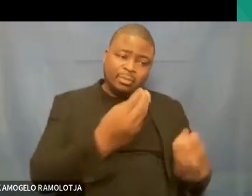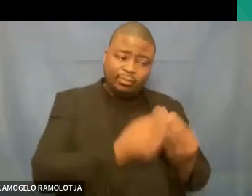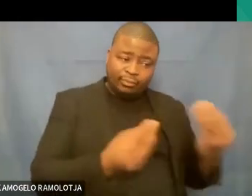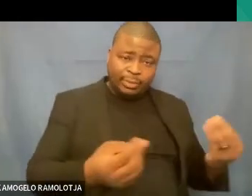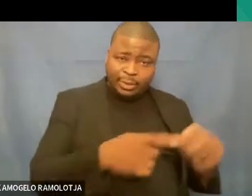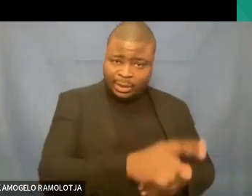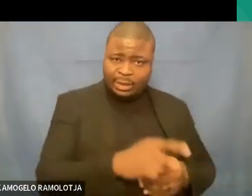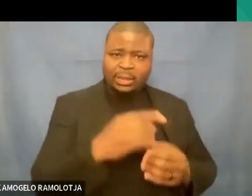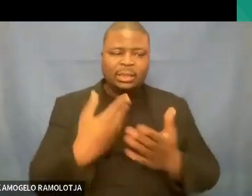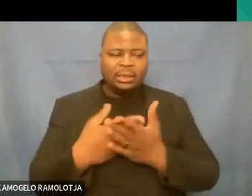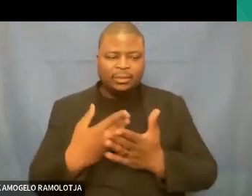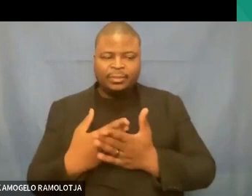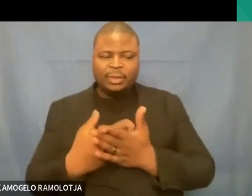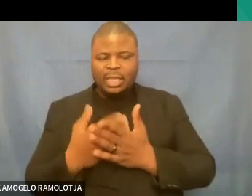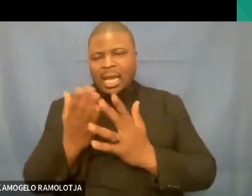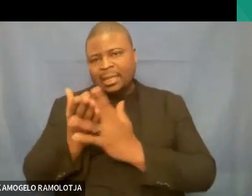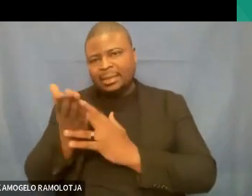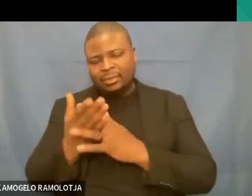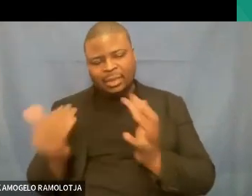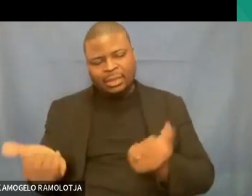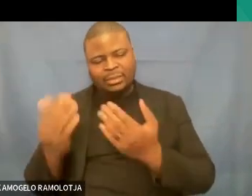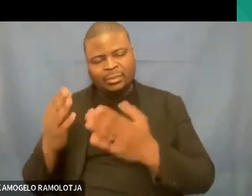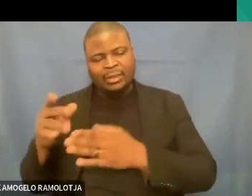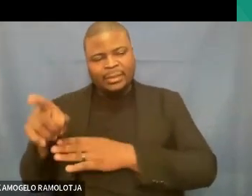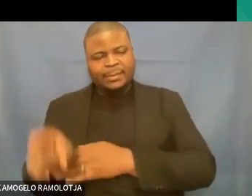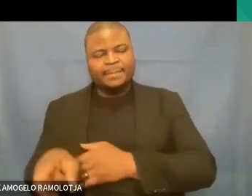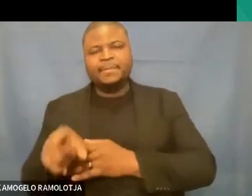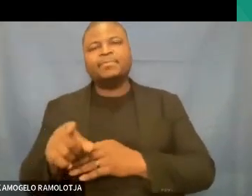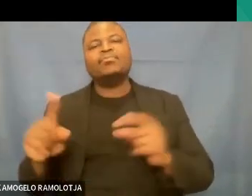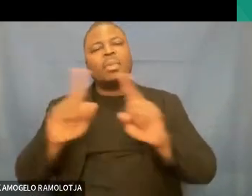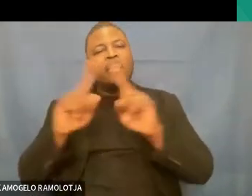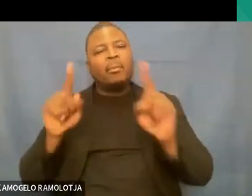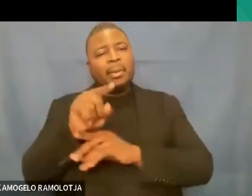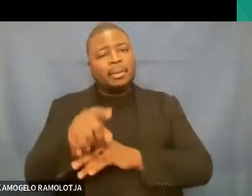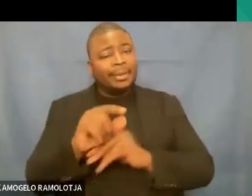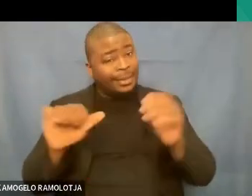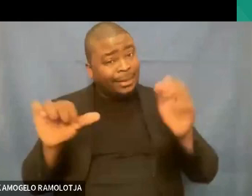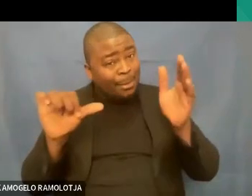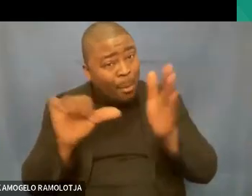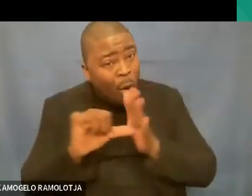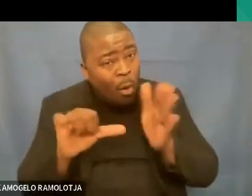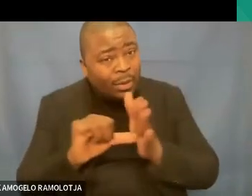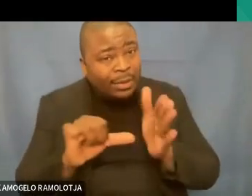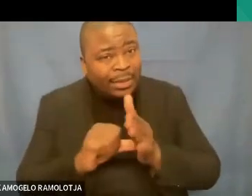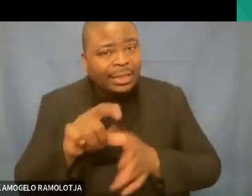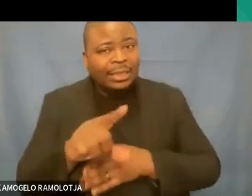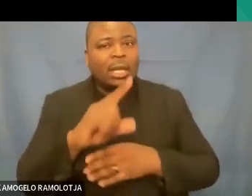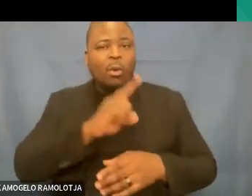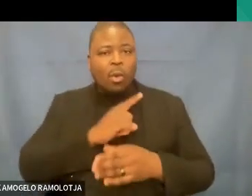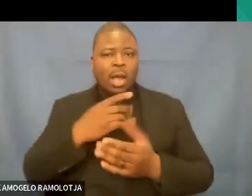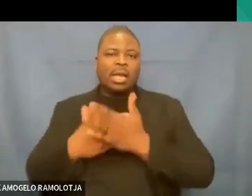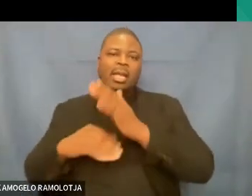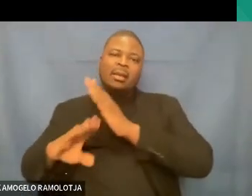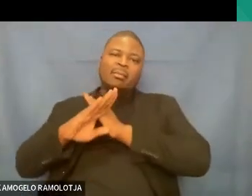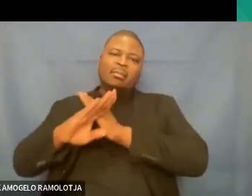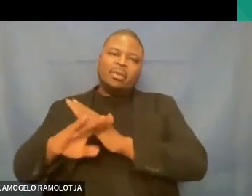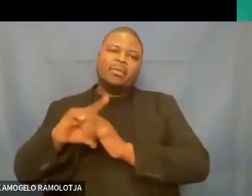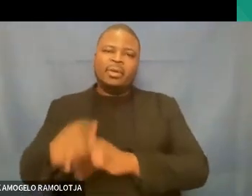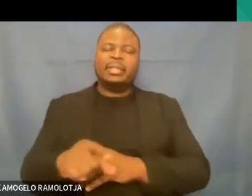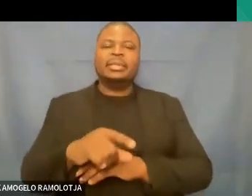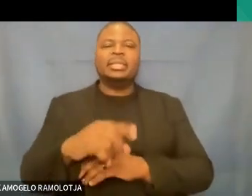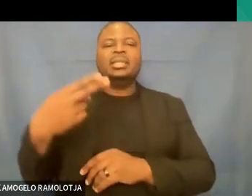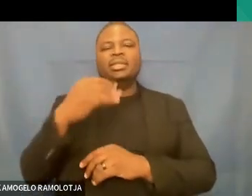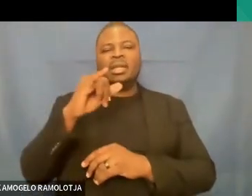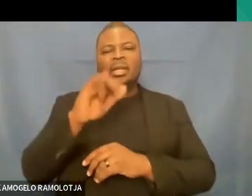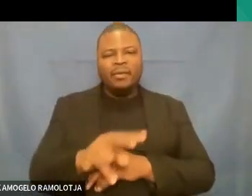reduction services. They need to, it's an imperative because it helps prevent HIV, hepatitis, as well as